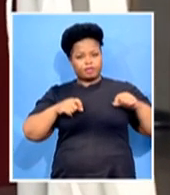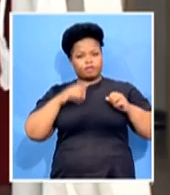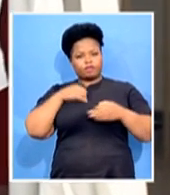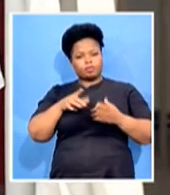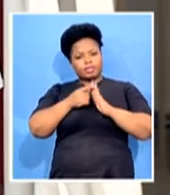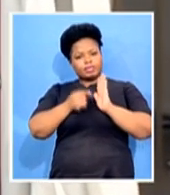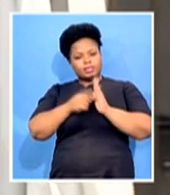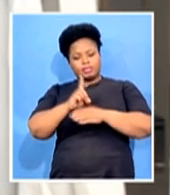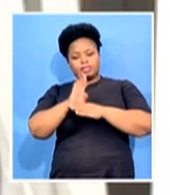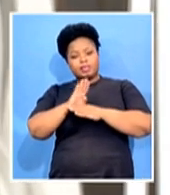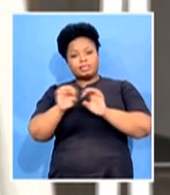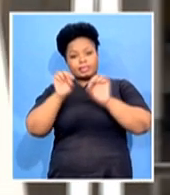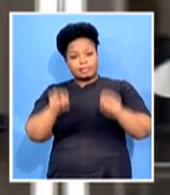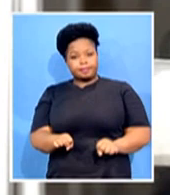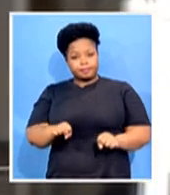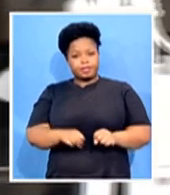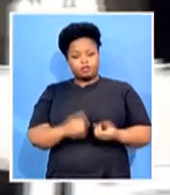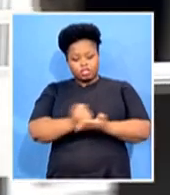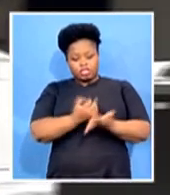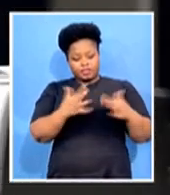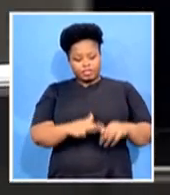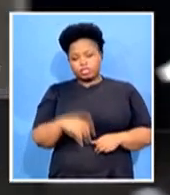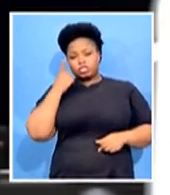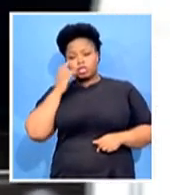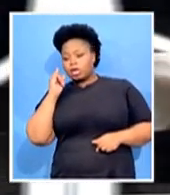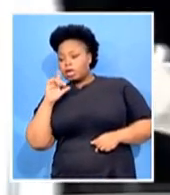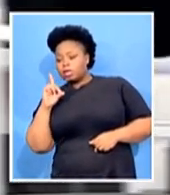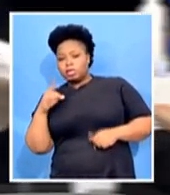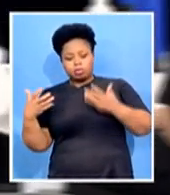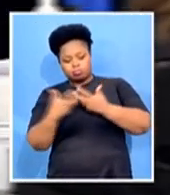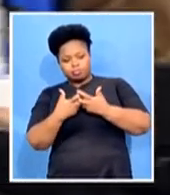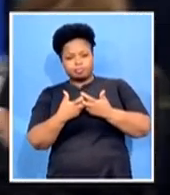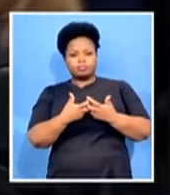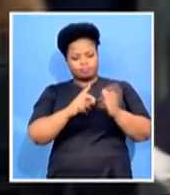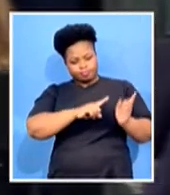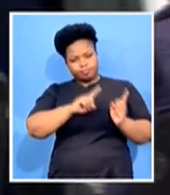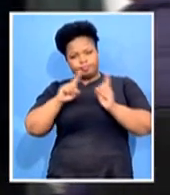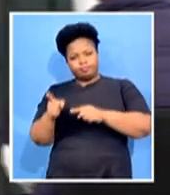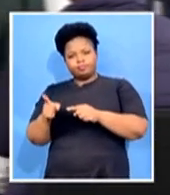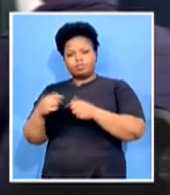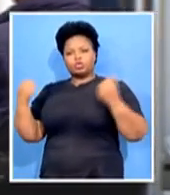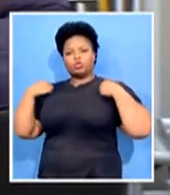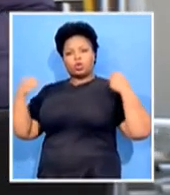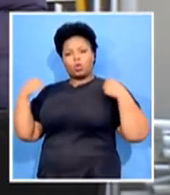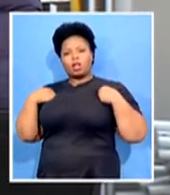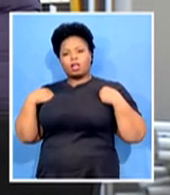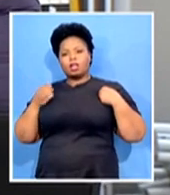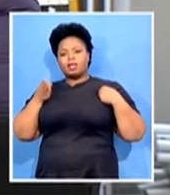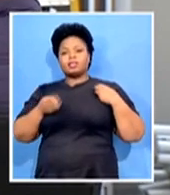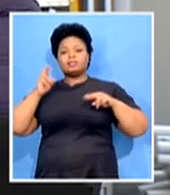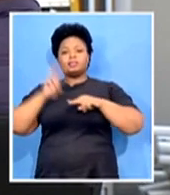ID, check that everything matches up. From here, you go into the hall where you're allocated a seat. I'm not sure if you can see in a bit of a contrast,